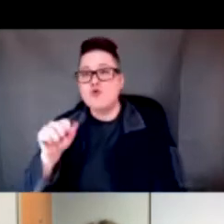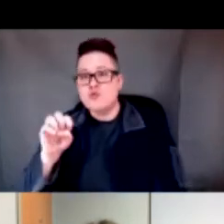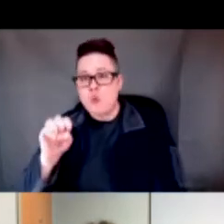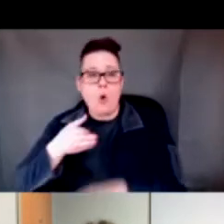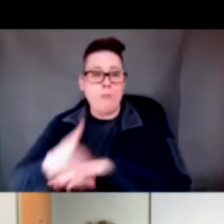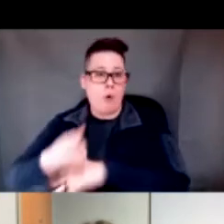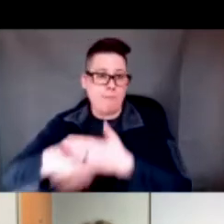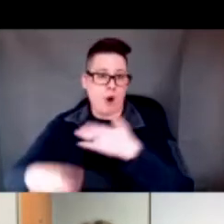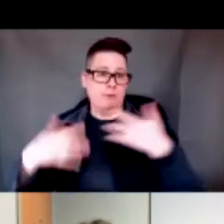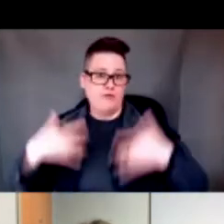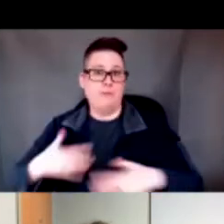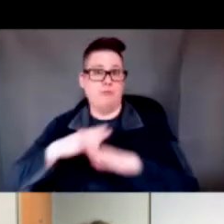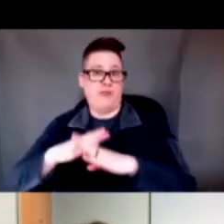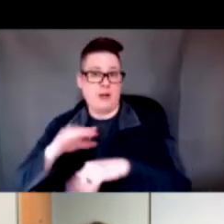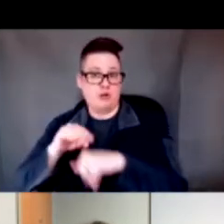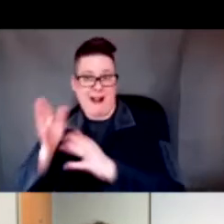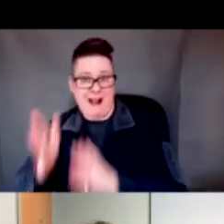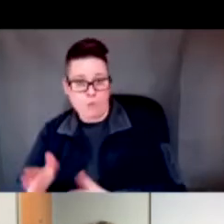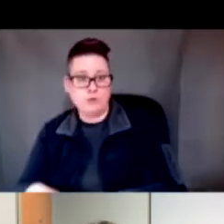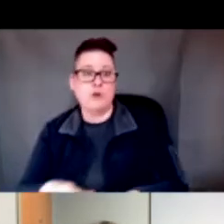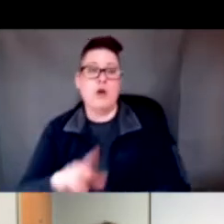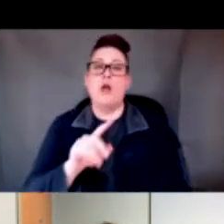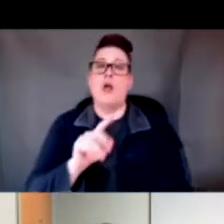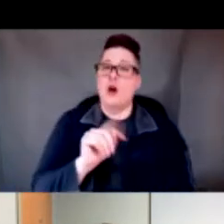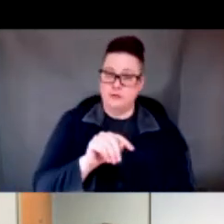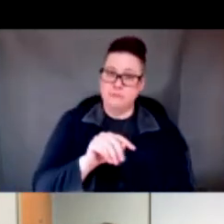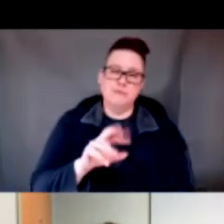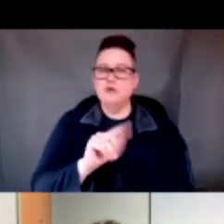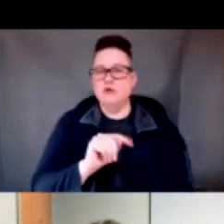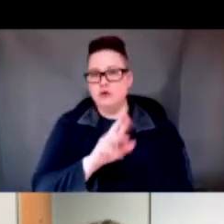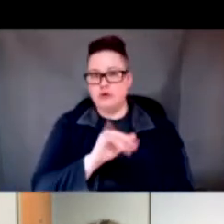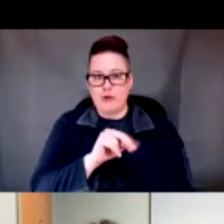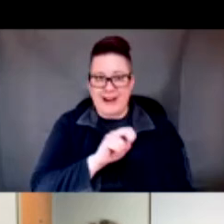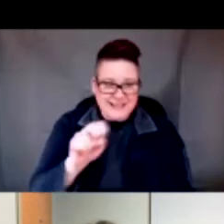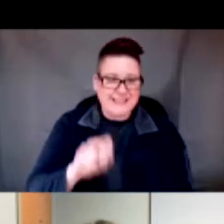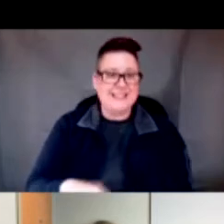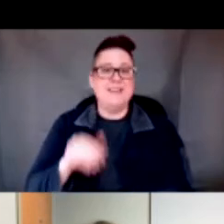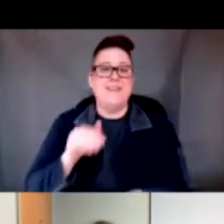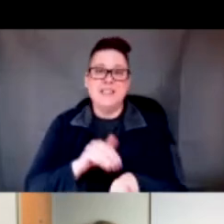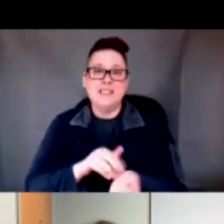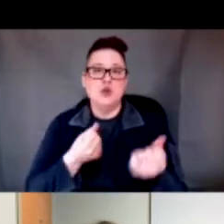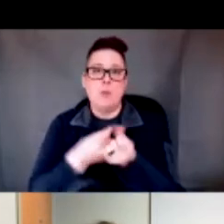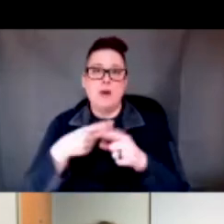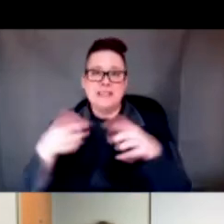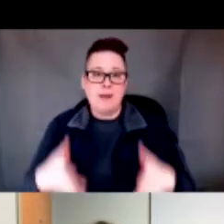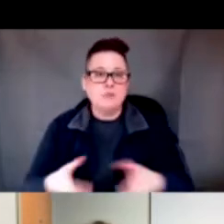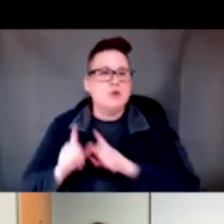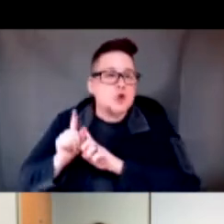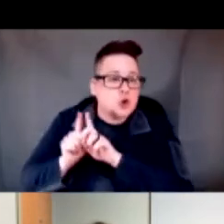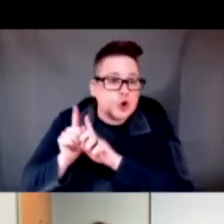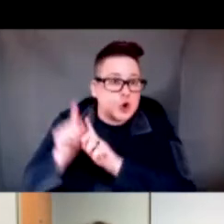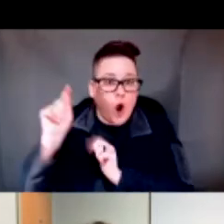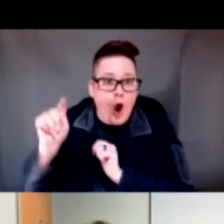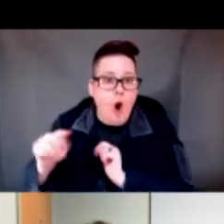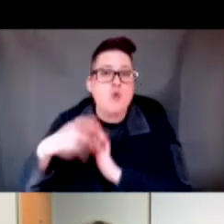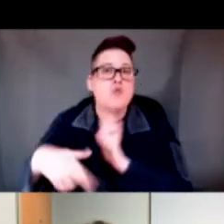depression prevention counselor, trainees, and a physician support specialist. And you can see the ones with asterisks are the roles that